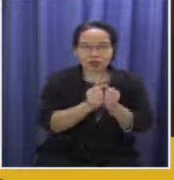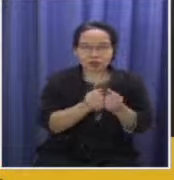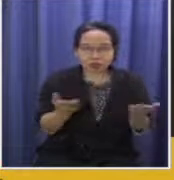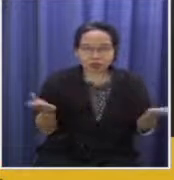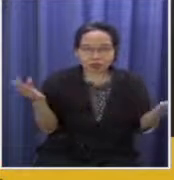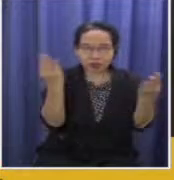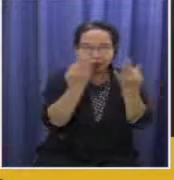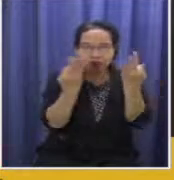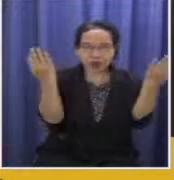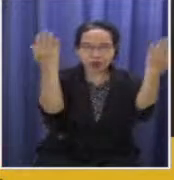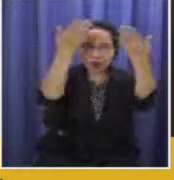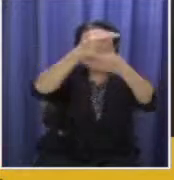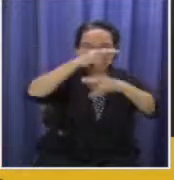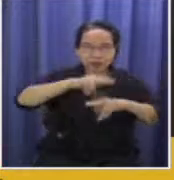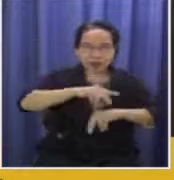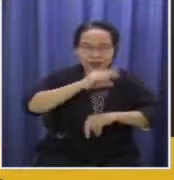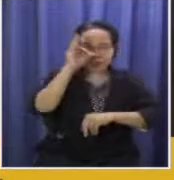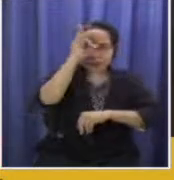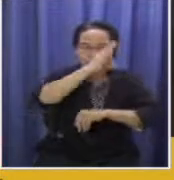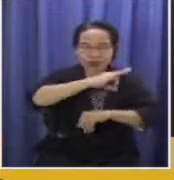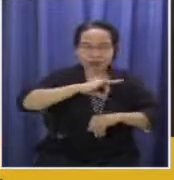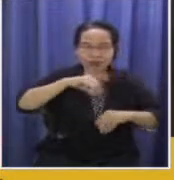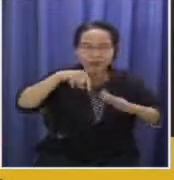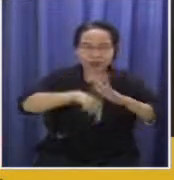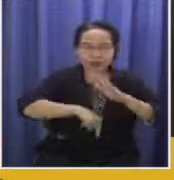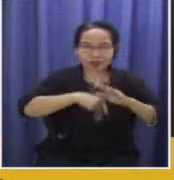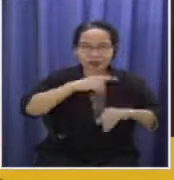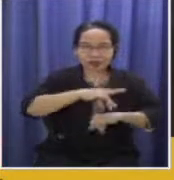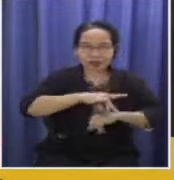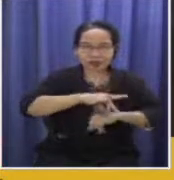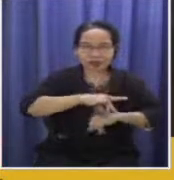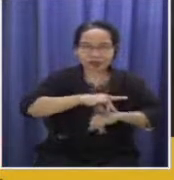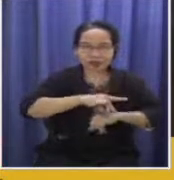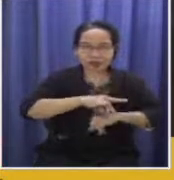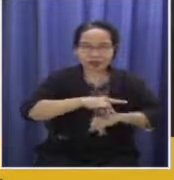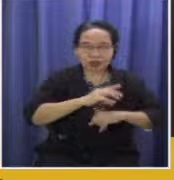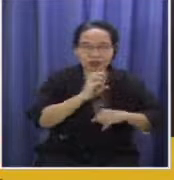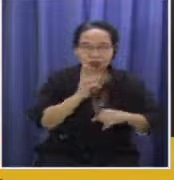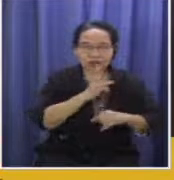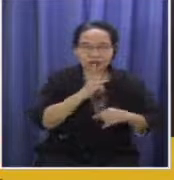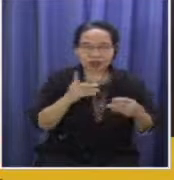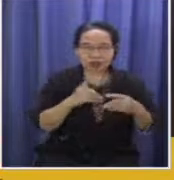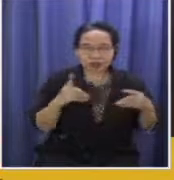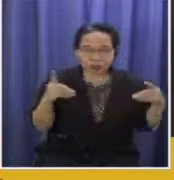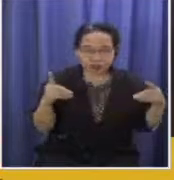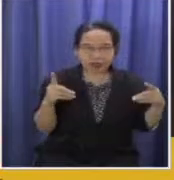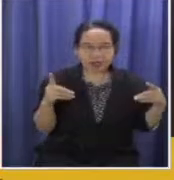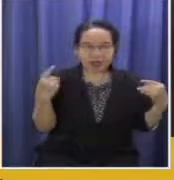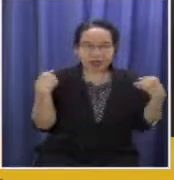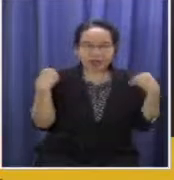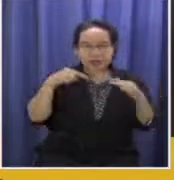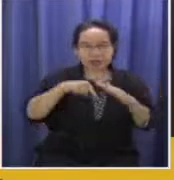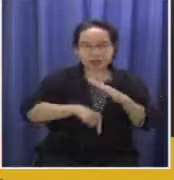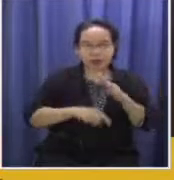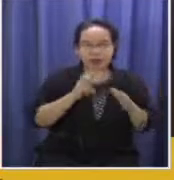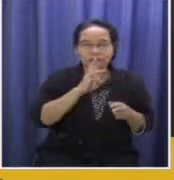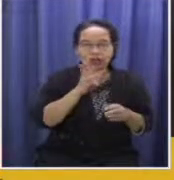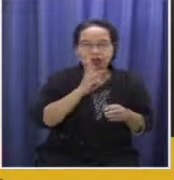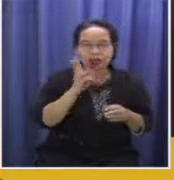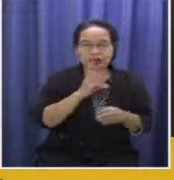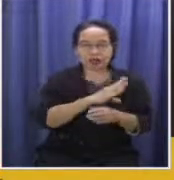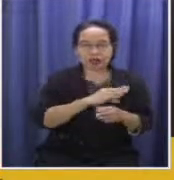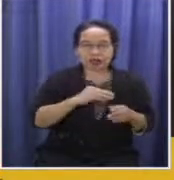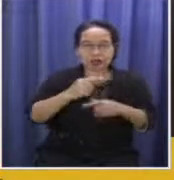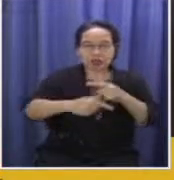There was darkness upon the face of the deep of the earth. The waters of the earth. There is deep waters in